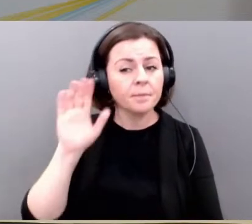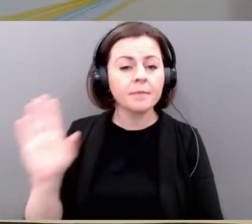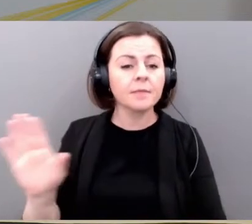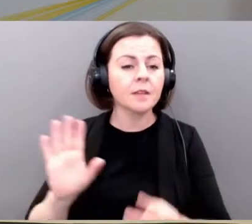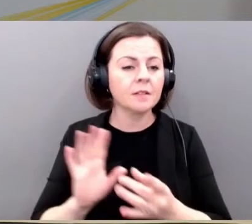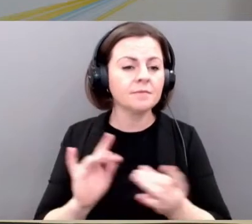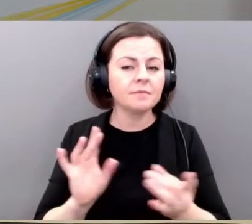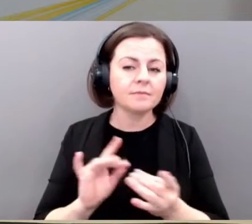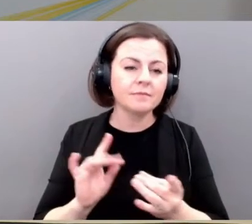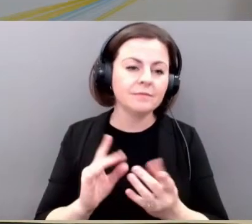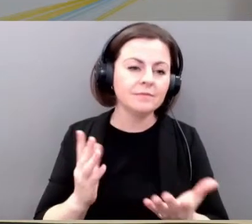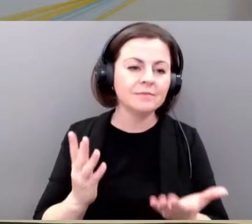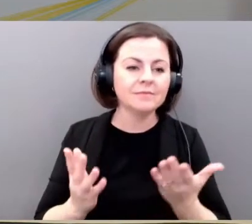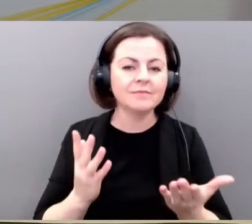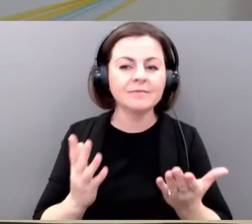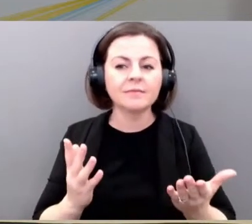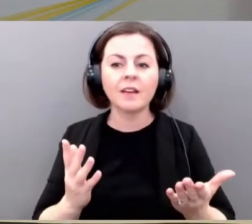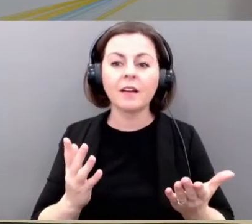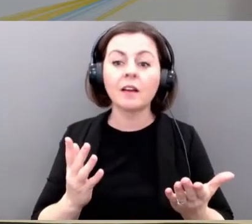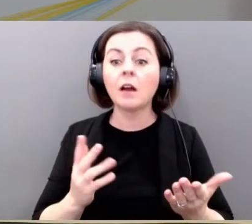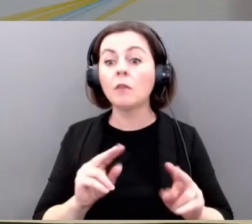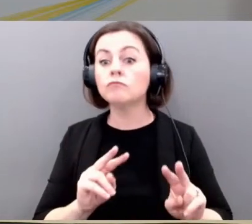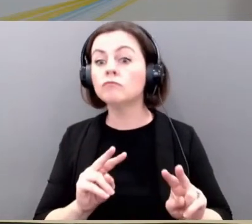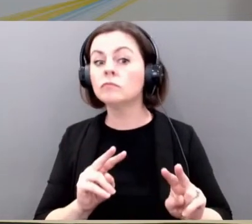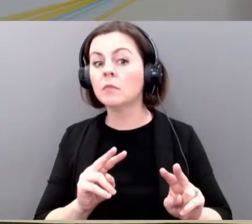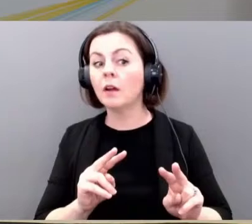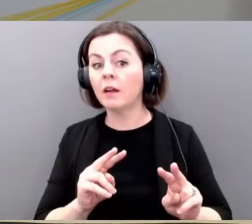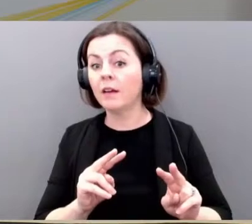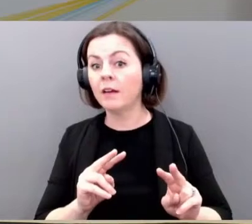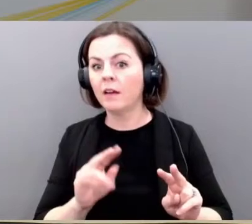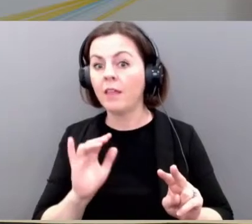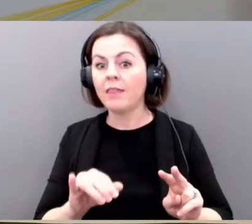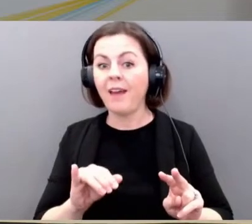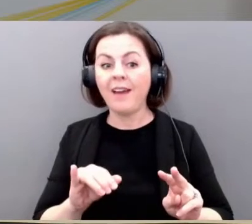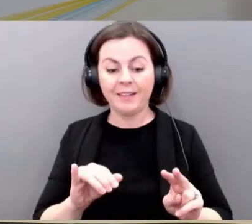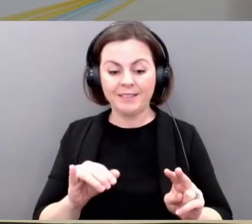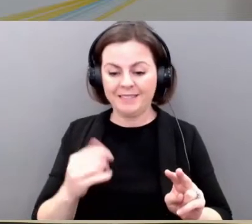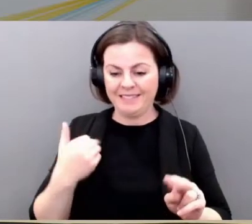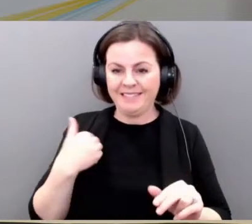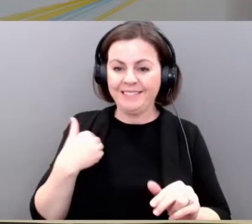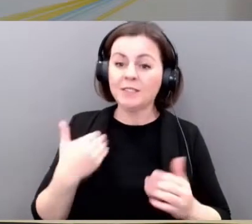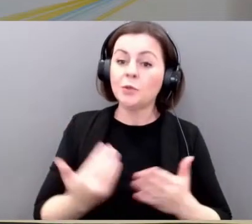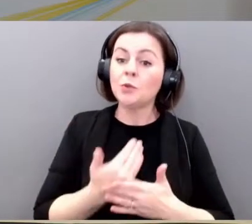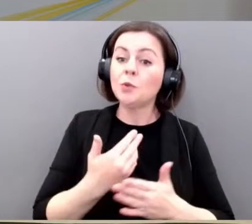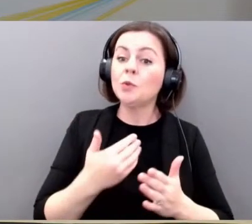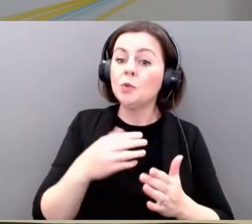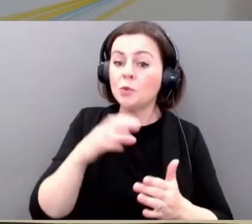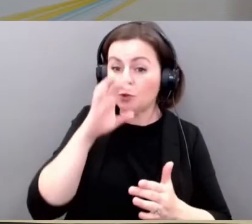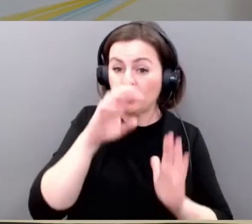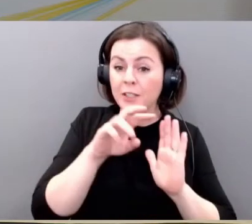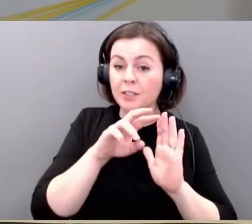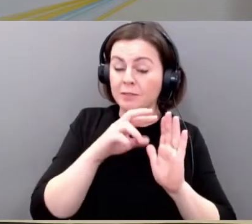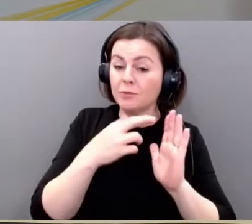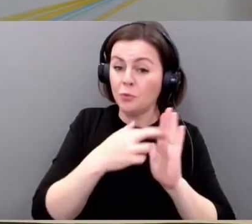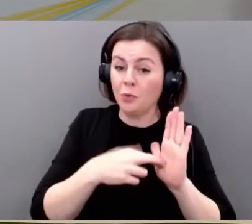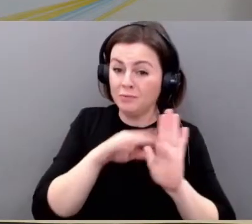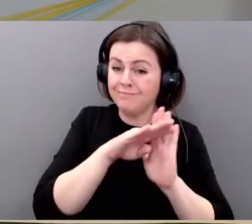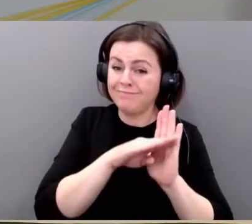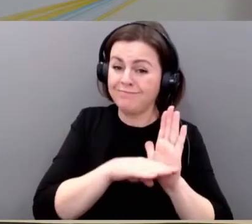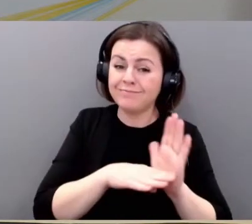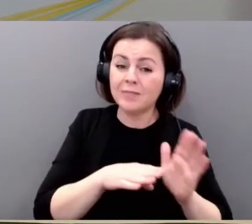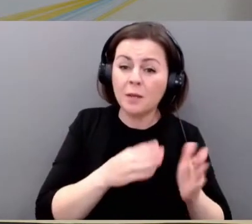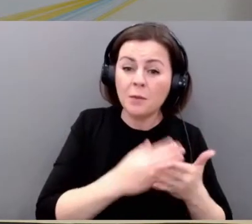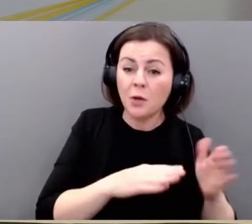still early to be certain of the impact of the circuit breaker measures, but I am cautiously optimistic they are